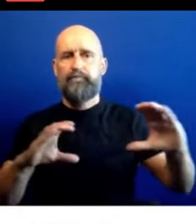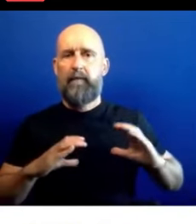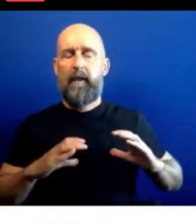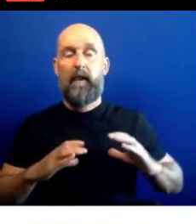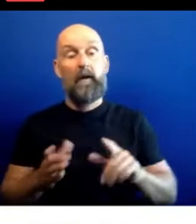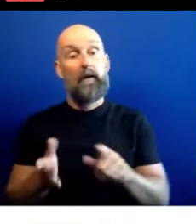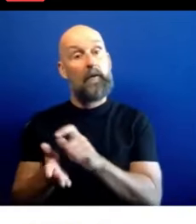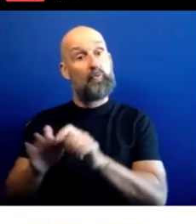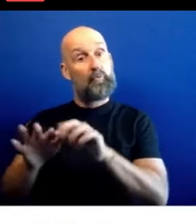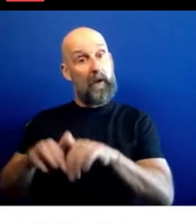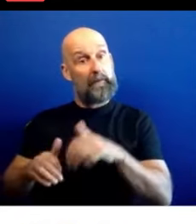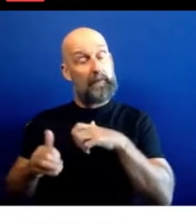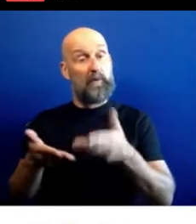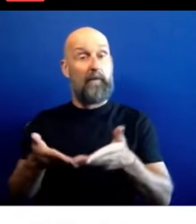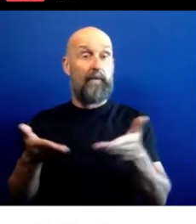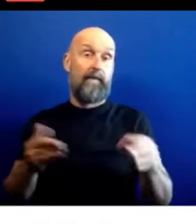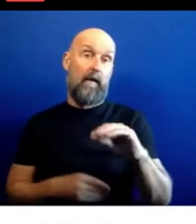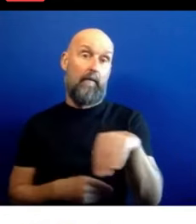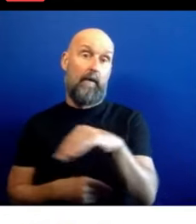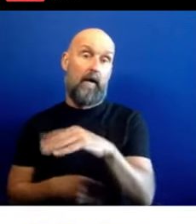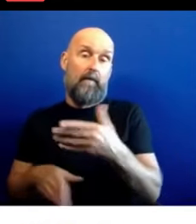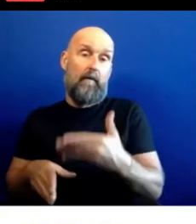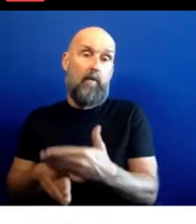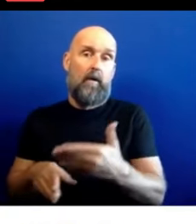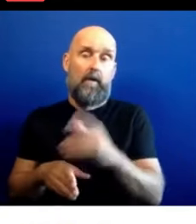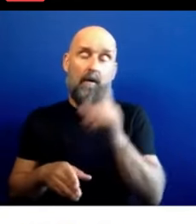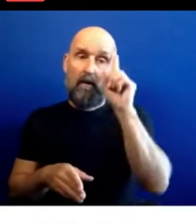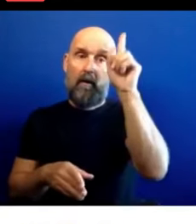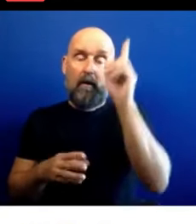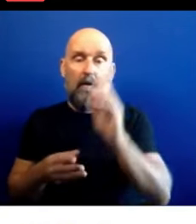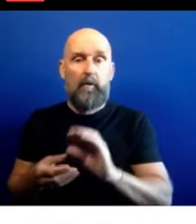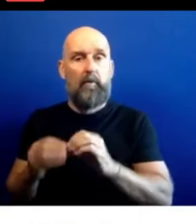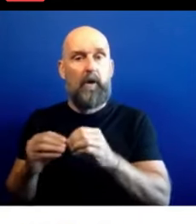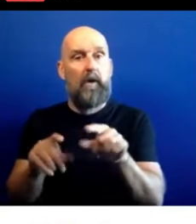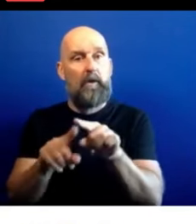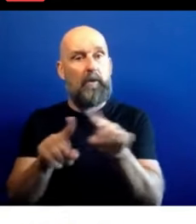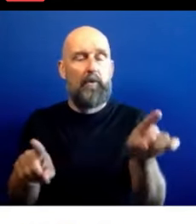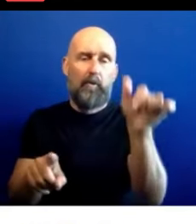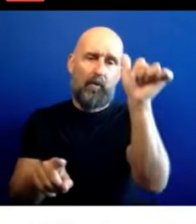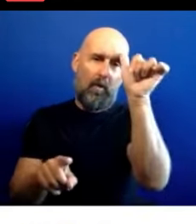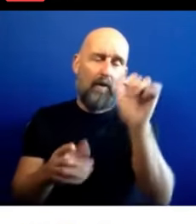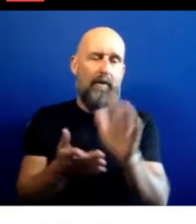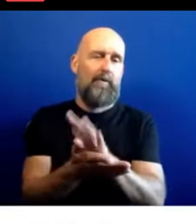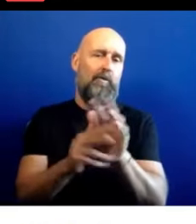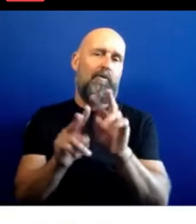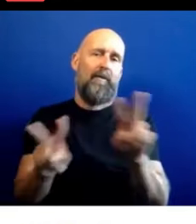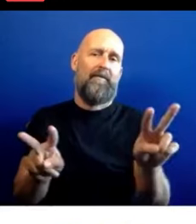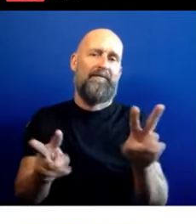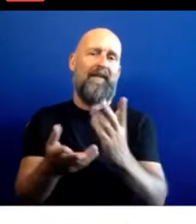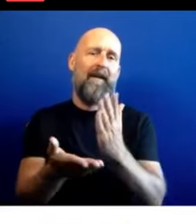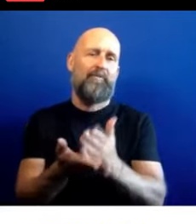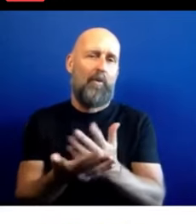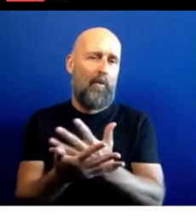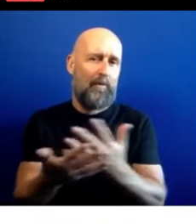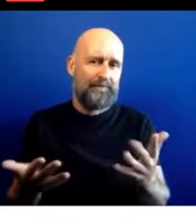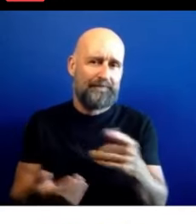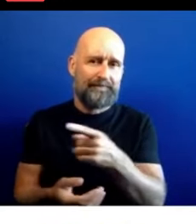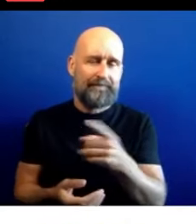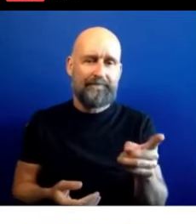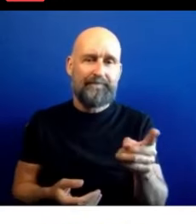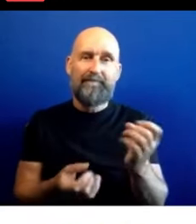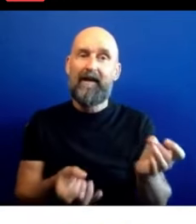share for the work they do creating the shows that you all know and love. I'm sure many of you are aware of the industrial action